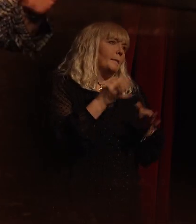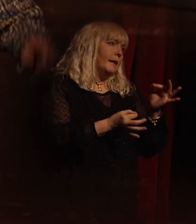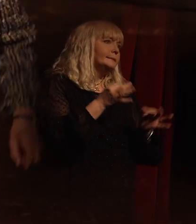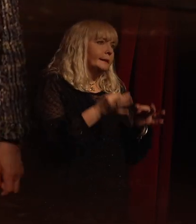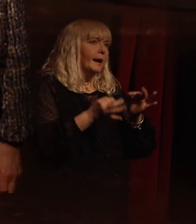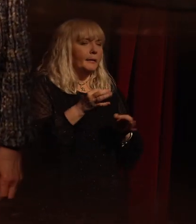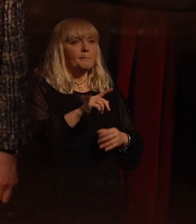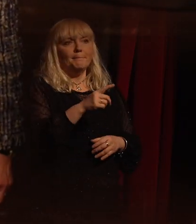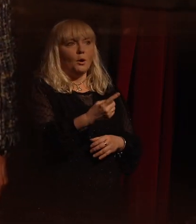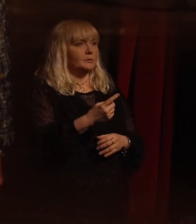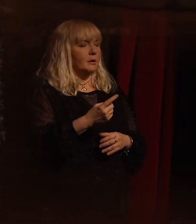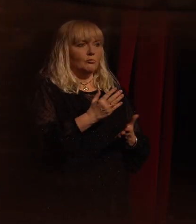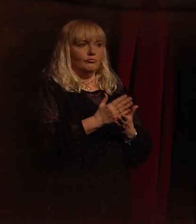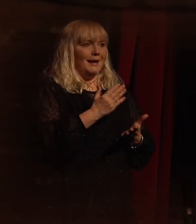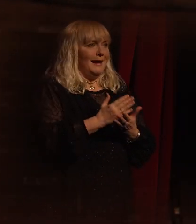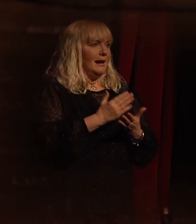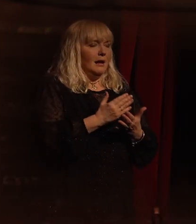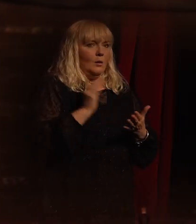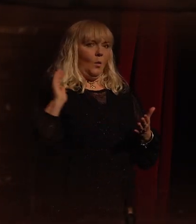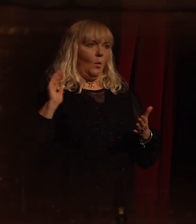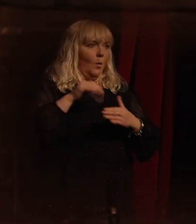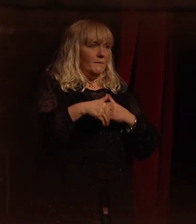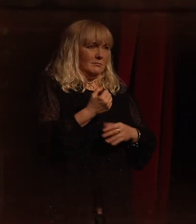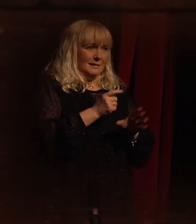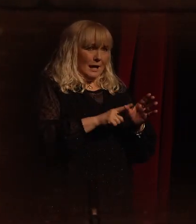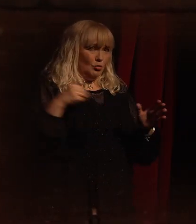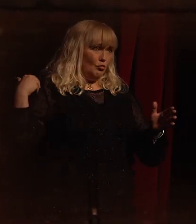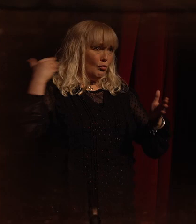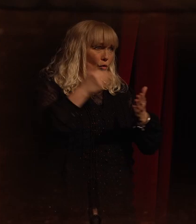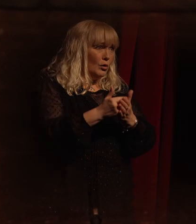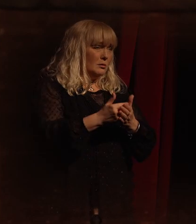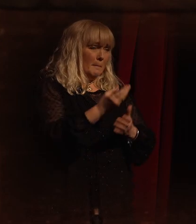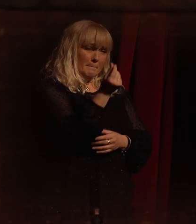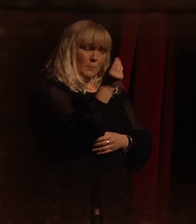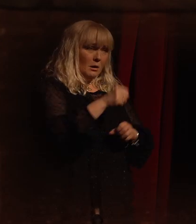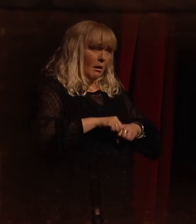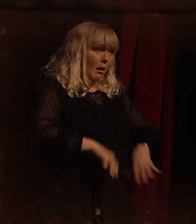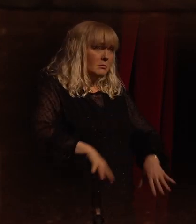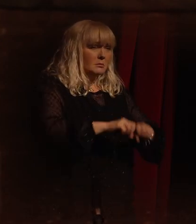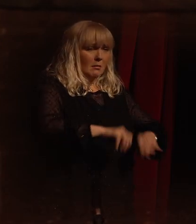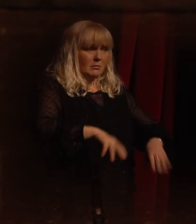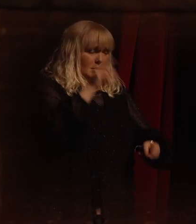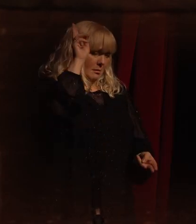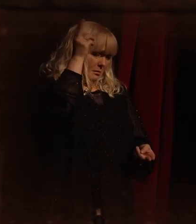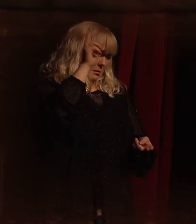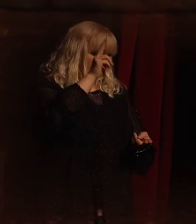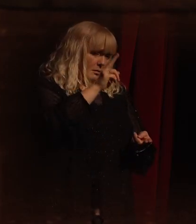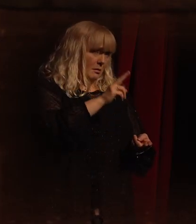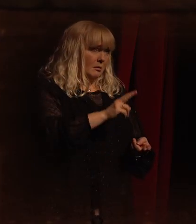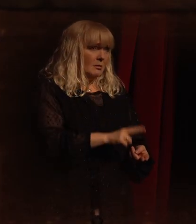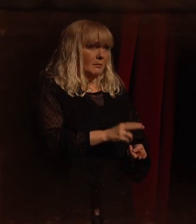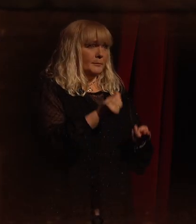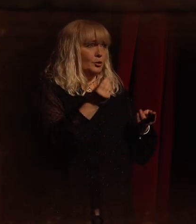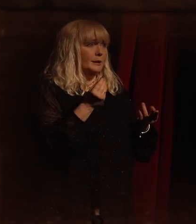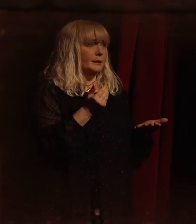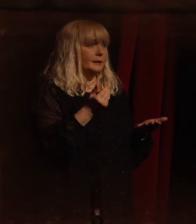millions and billions in pounds, which would have gone normally to help those who are less fortunate ourselves. But because